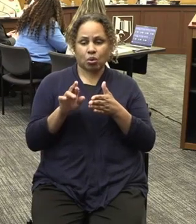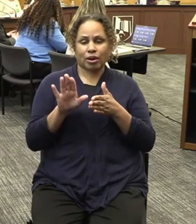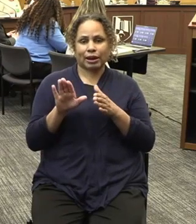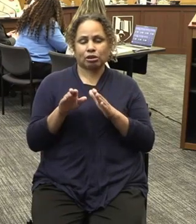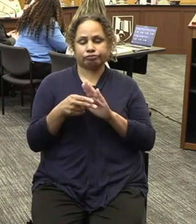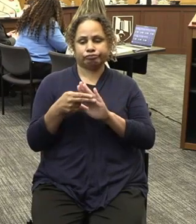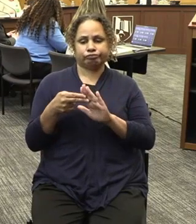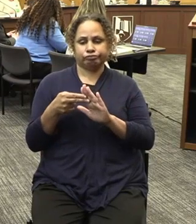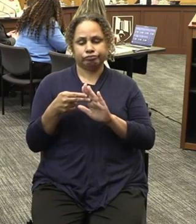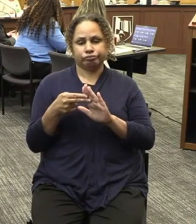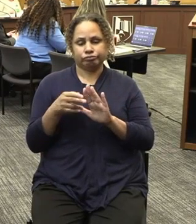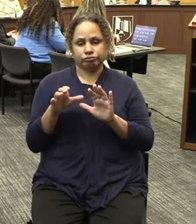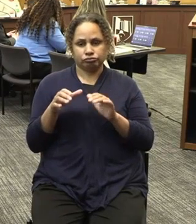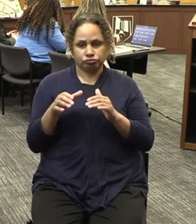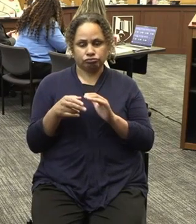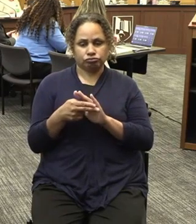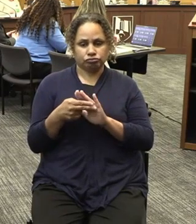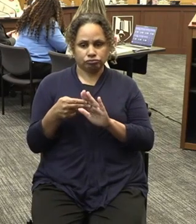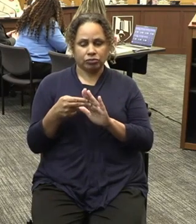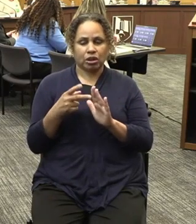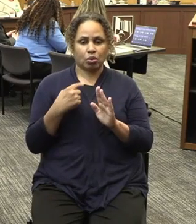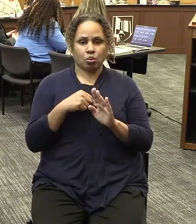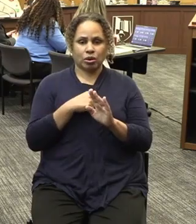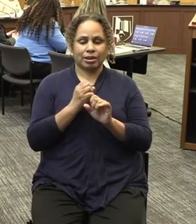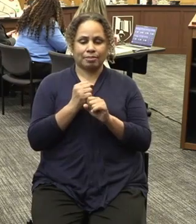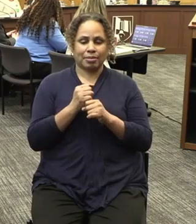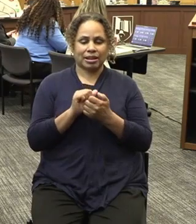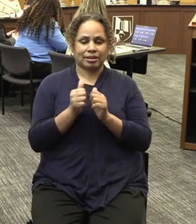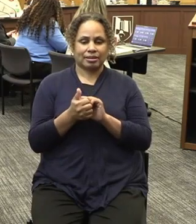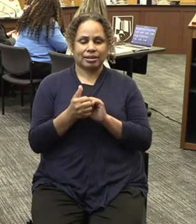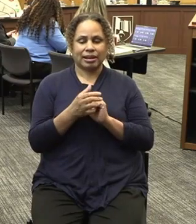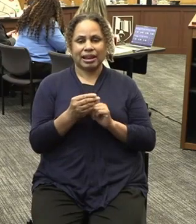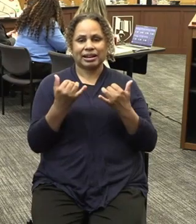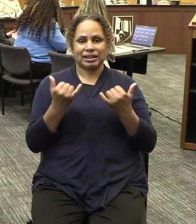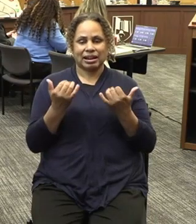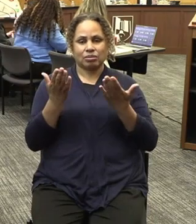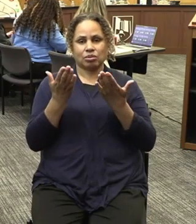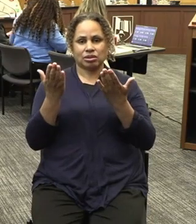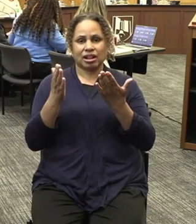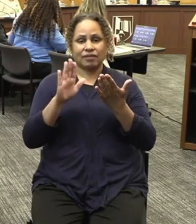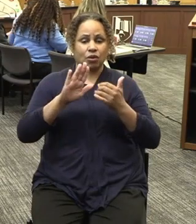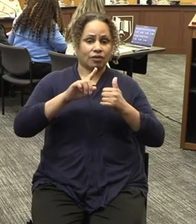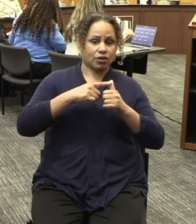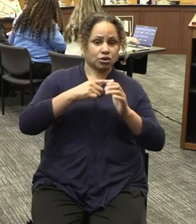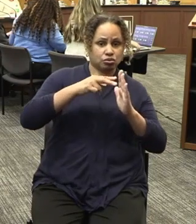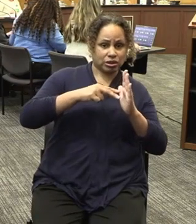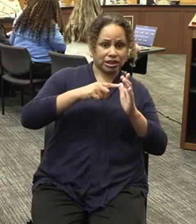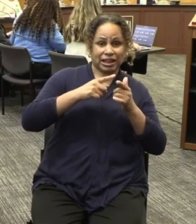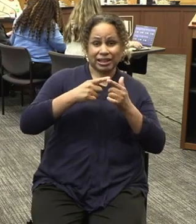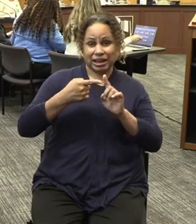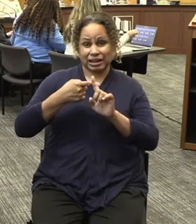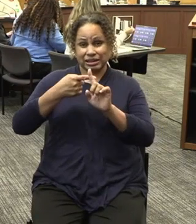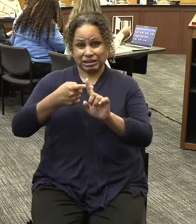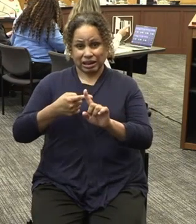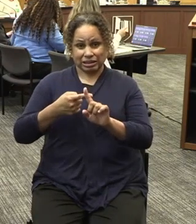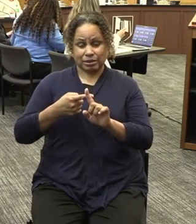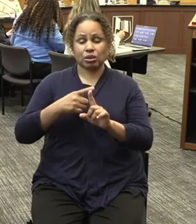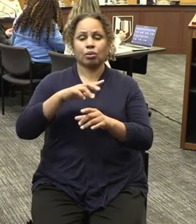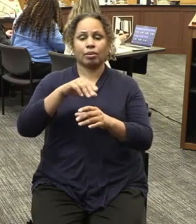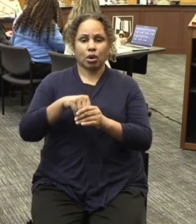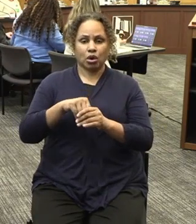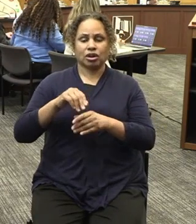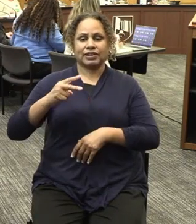So we made that modification and are presenting it to you all for a first reading, and then next month it will be part of the second